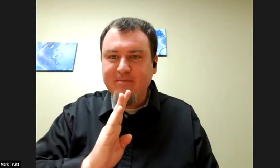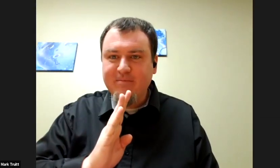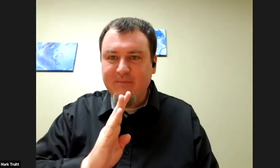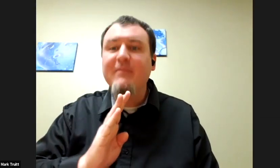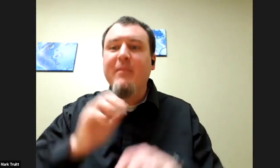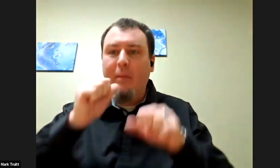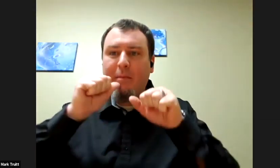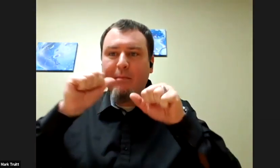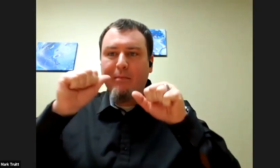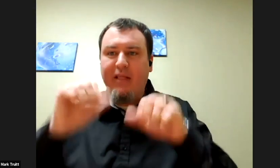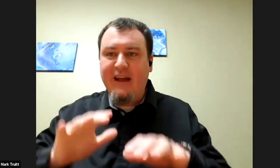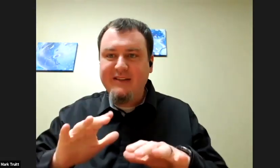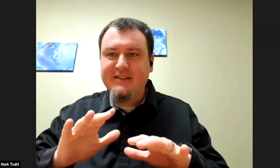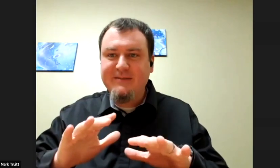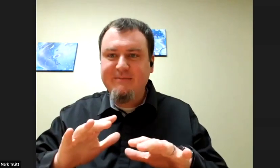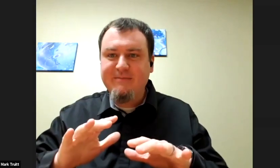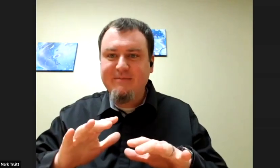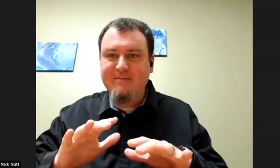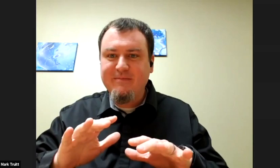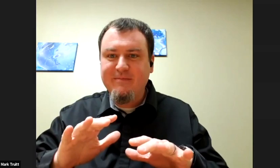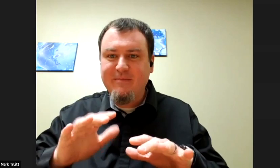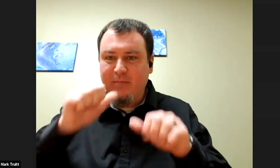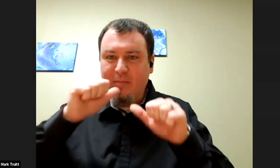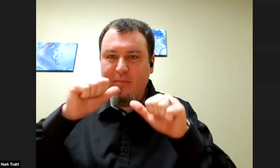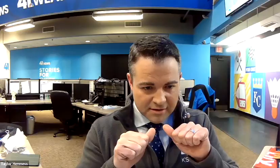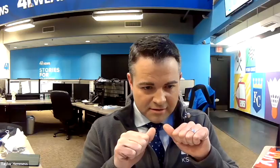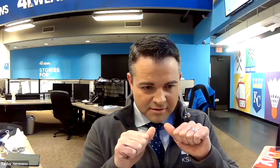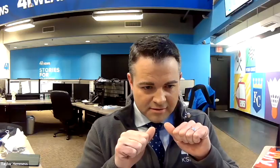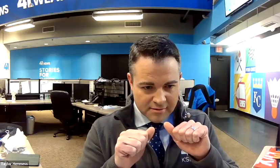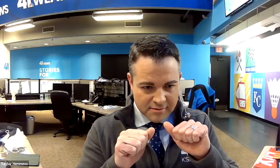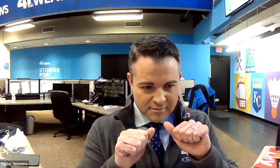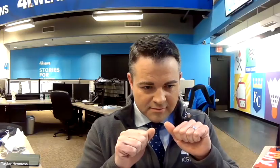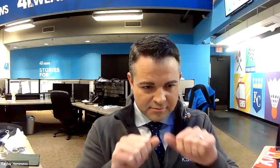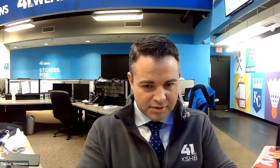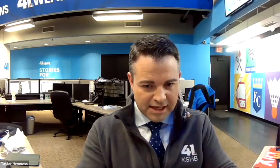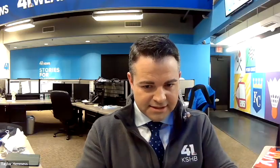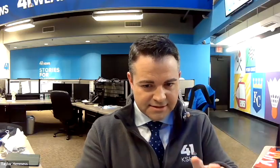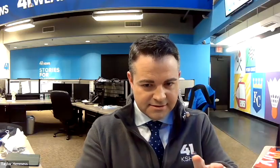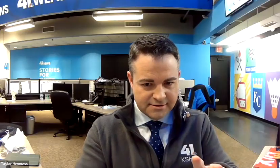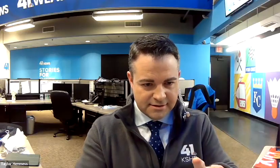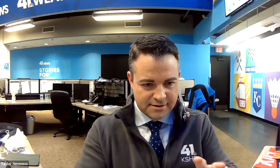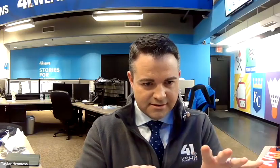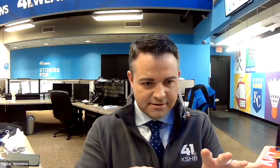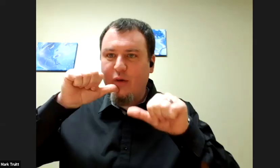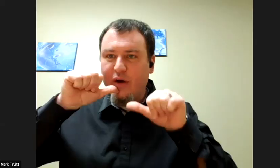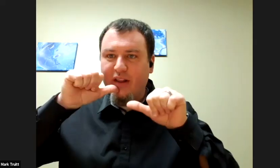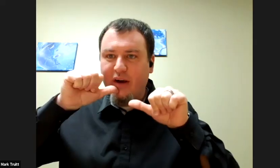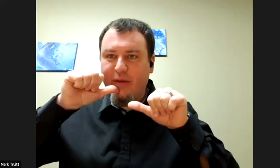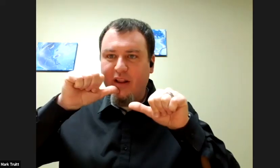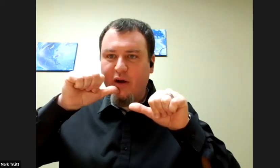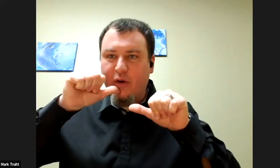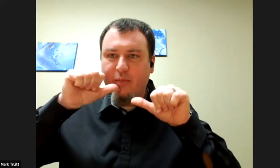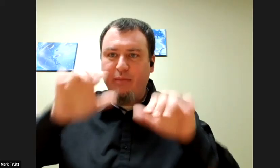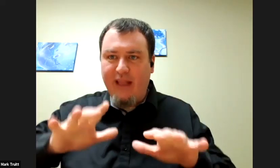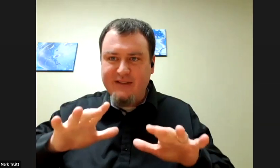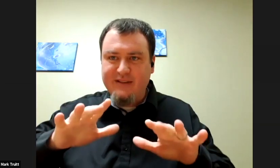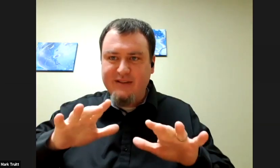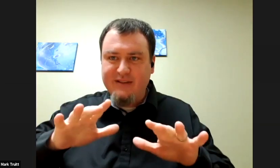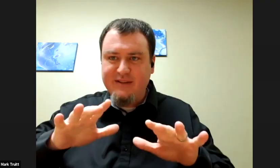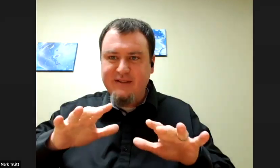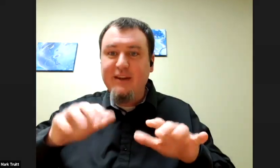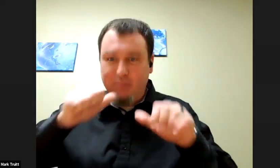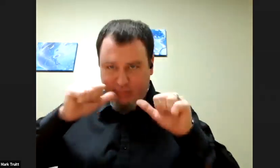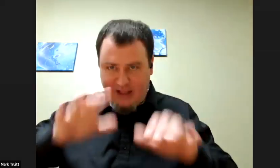here. Bless. With both hands? Bless. Bless. One up here and one a little bit lower. Bless.